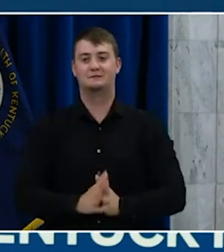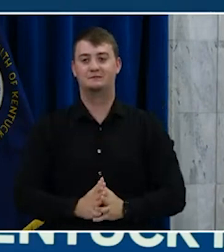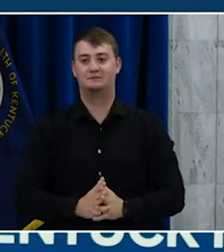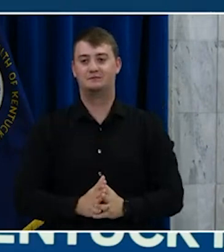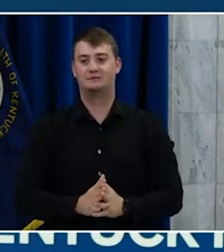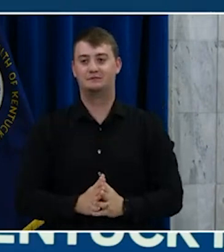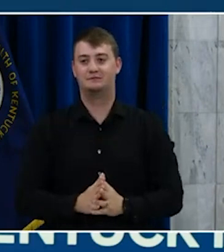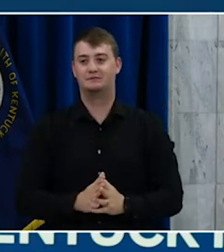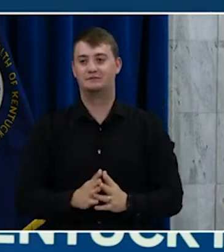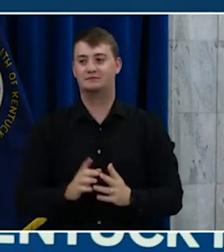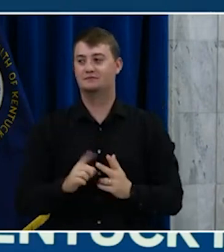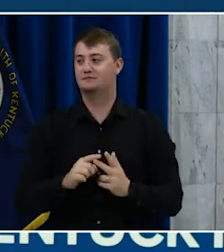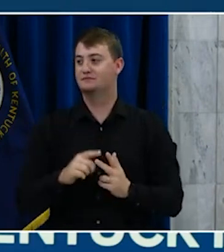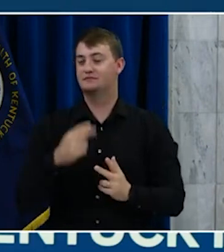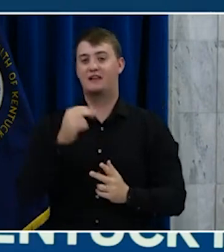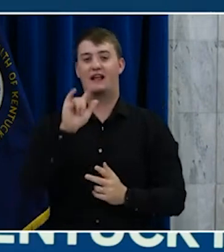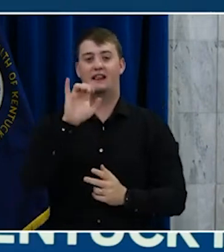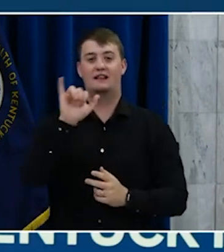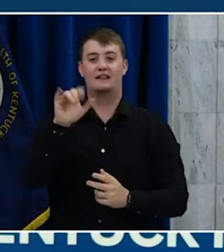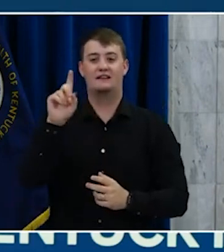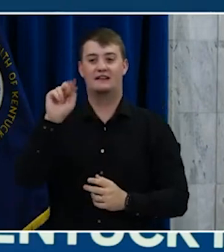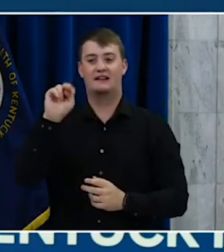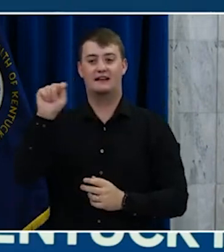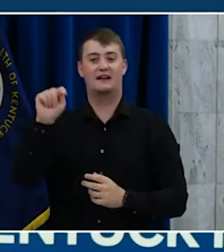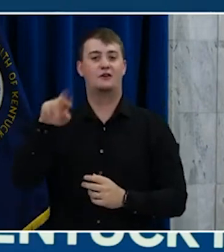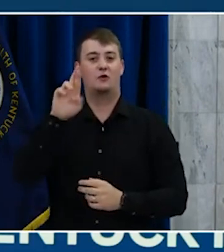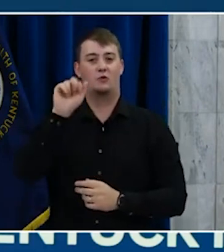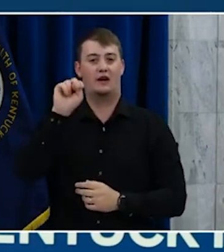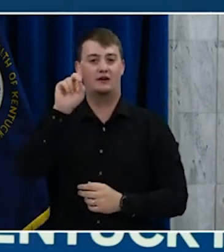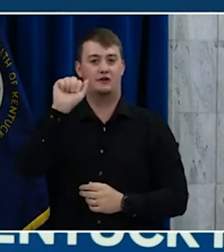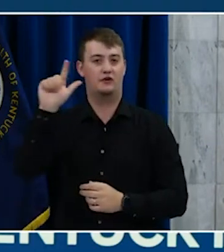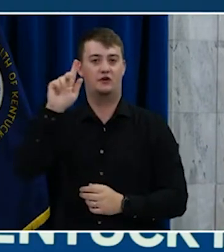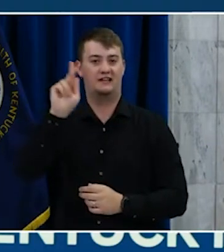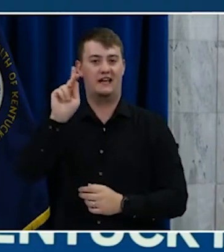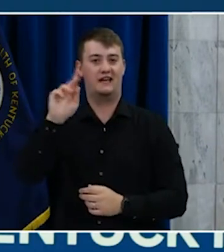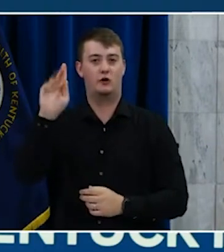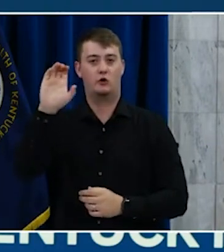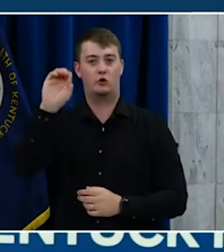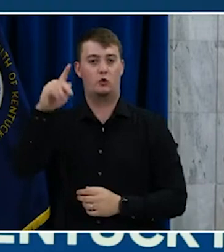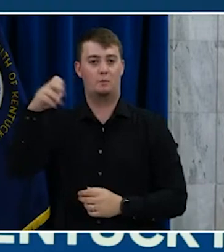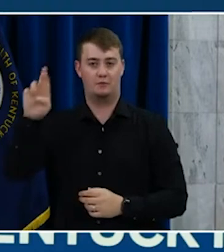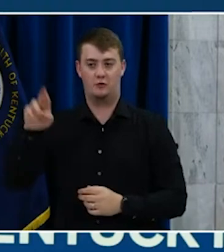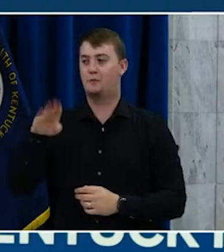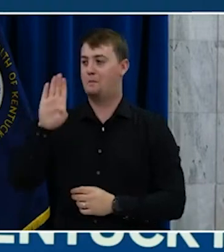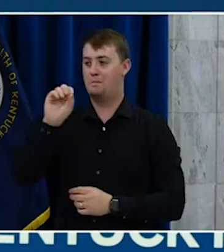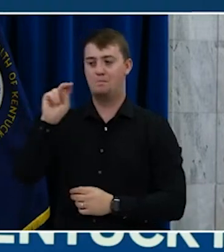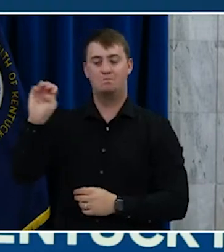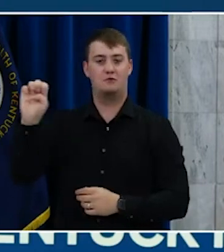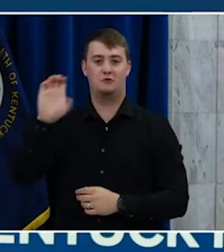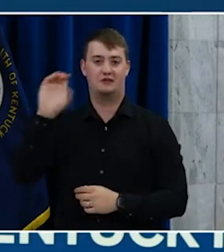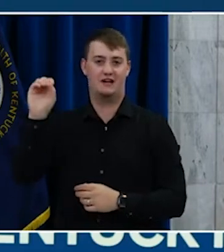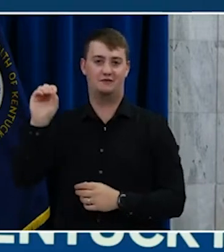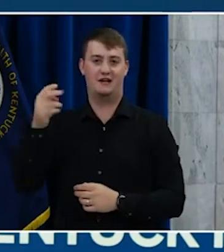And Haley Dant, Randall K. Cooper High School in Boone County.